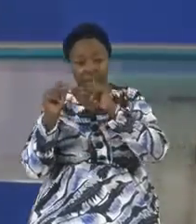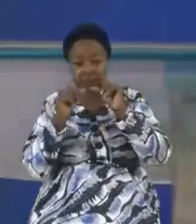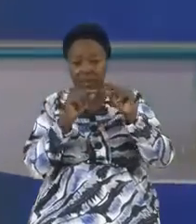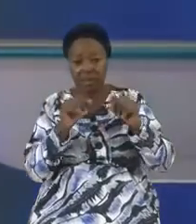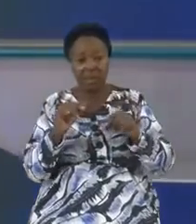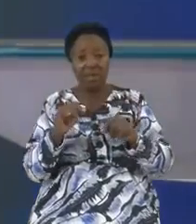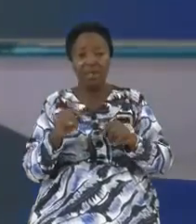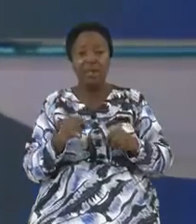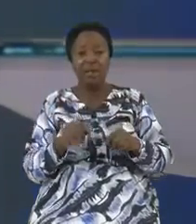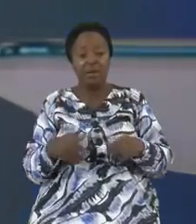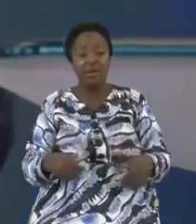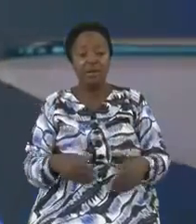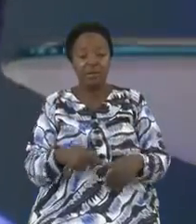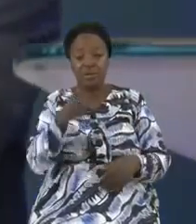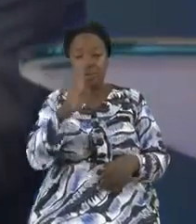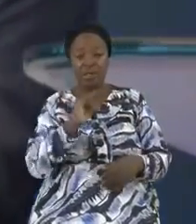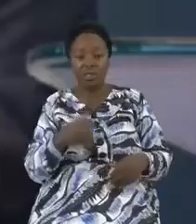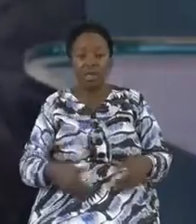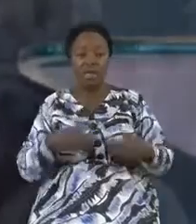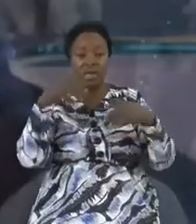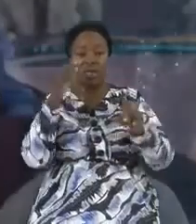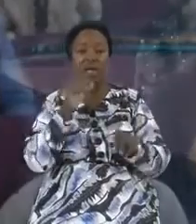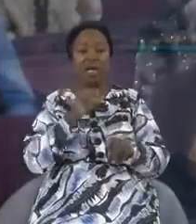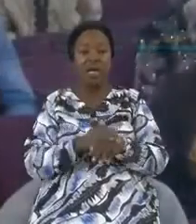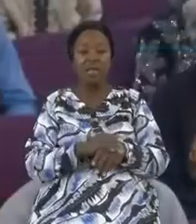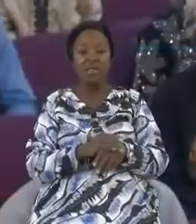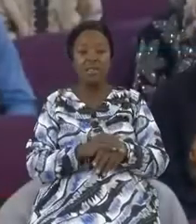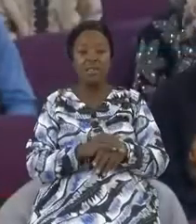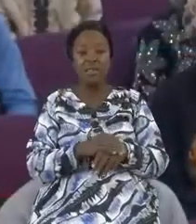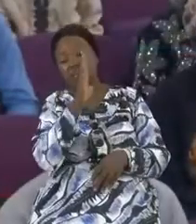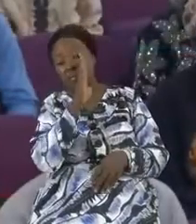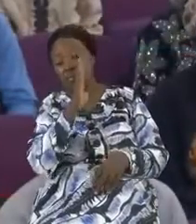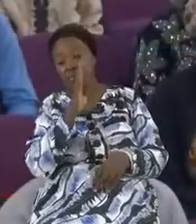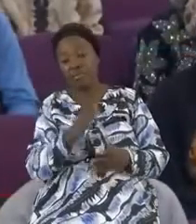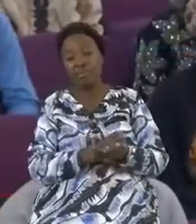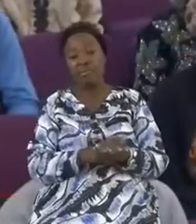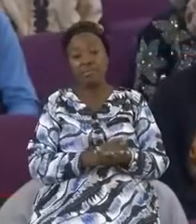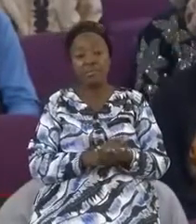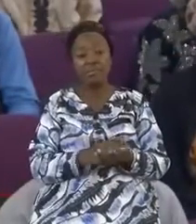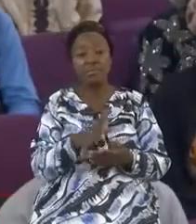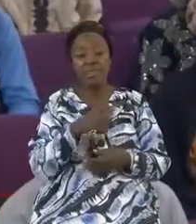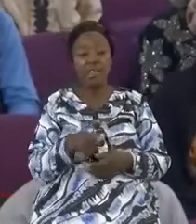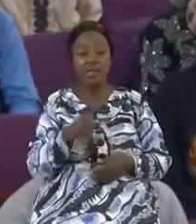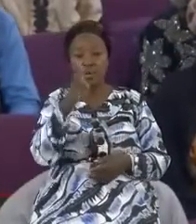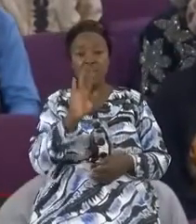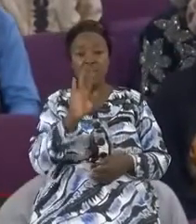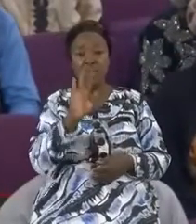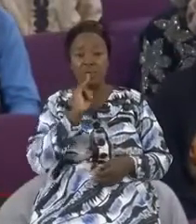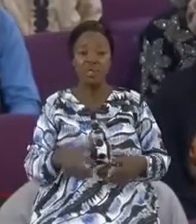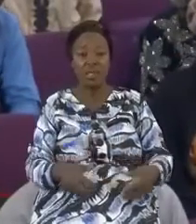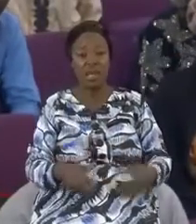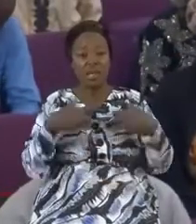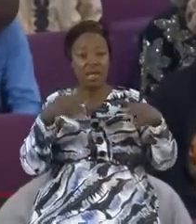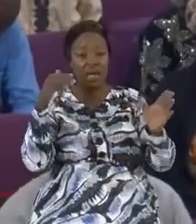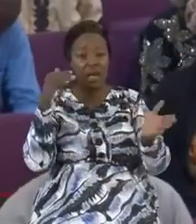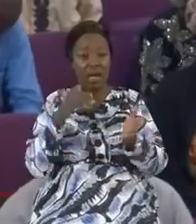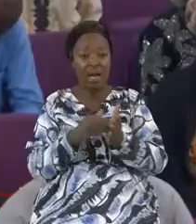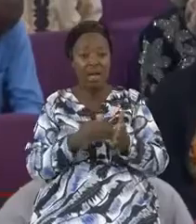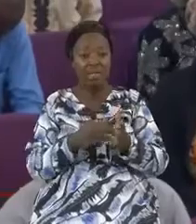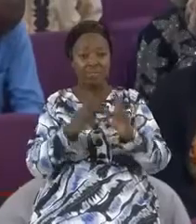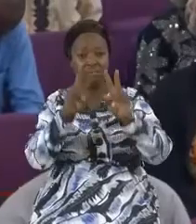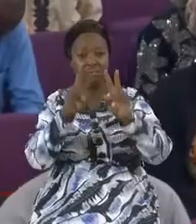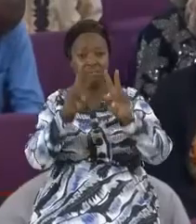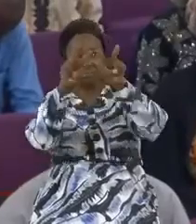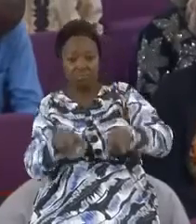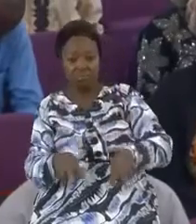at gossiping. God is angry at belittling the leader, Moses, even